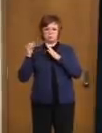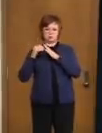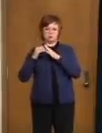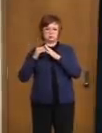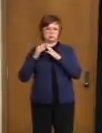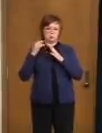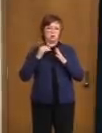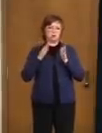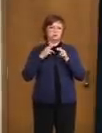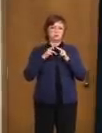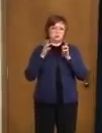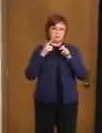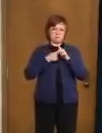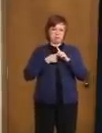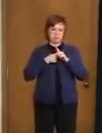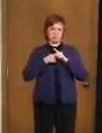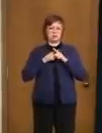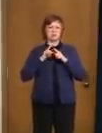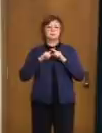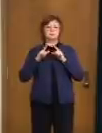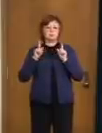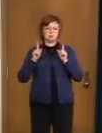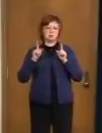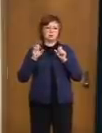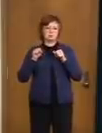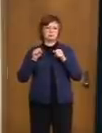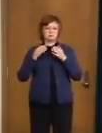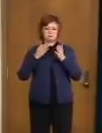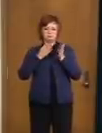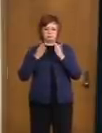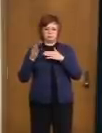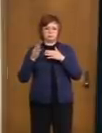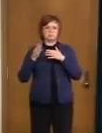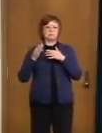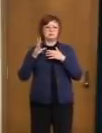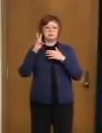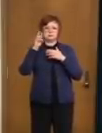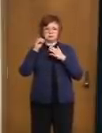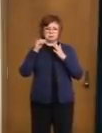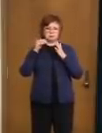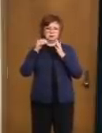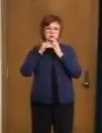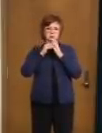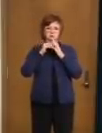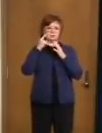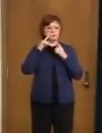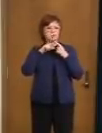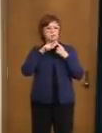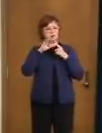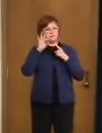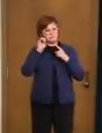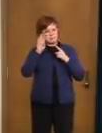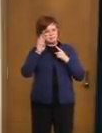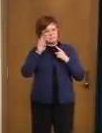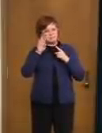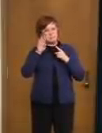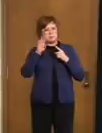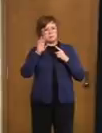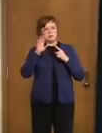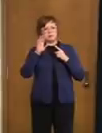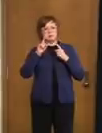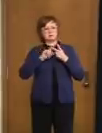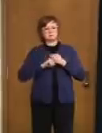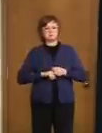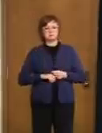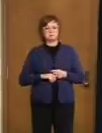people's arms in January, and have 60,000 at least doses delivered through the month of February. So the capacity that we